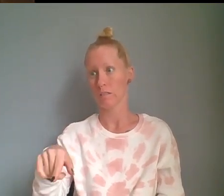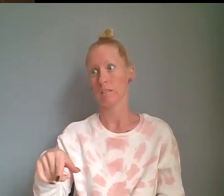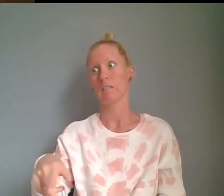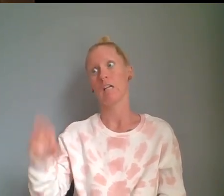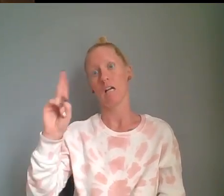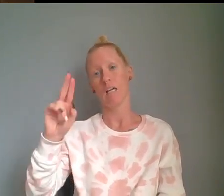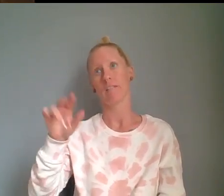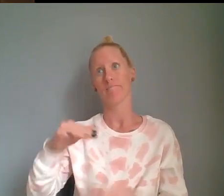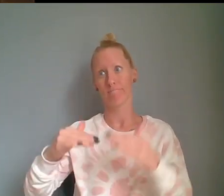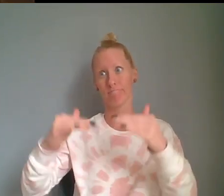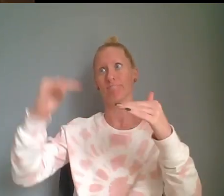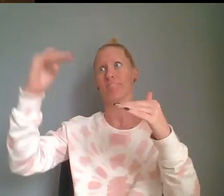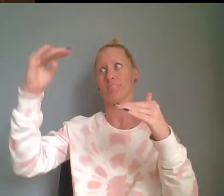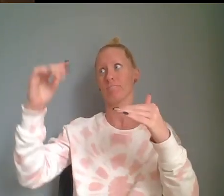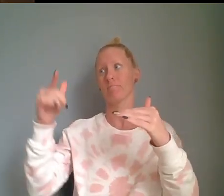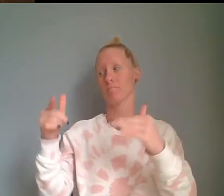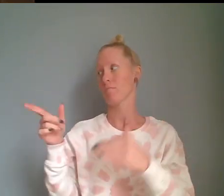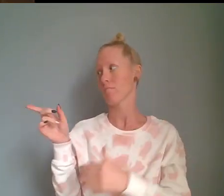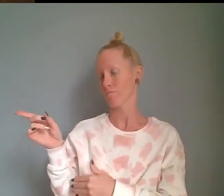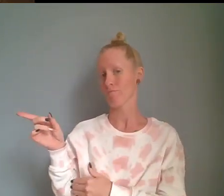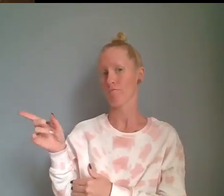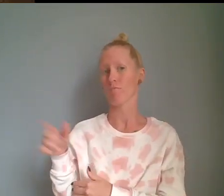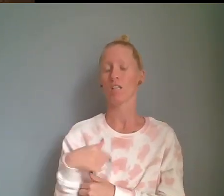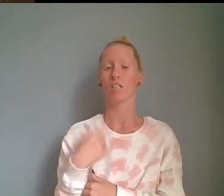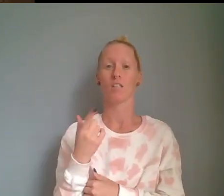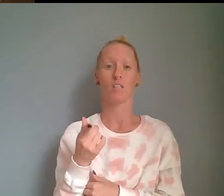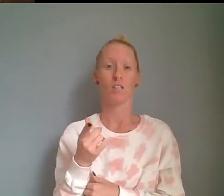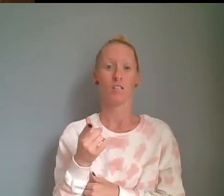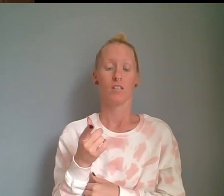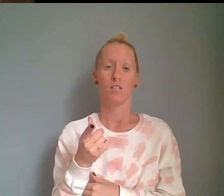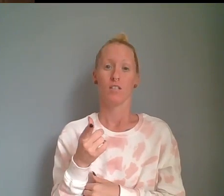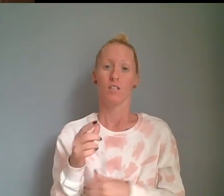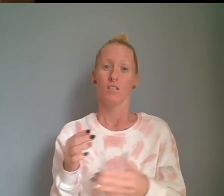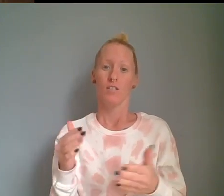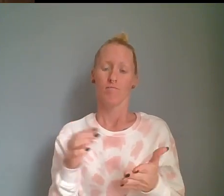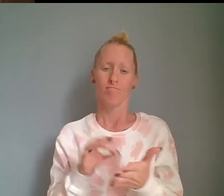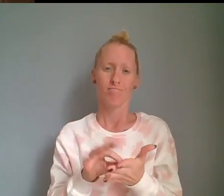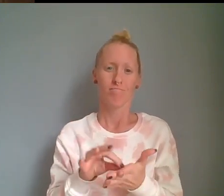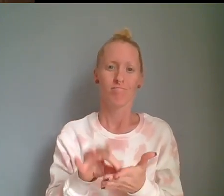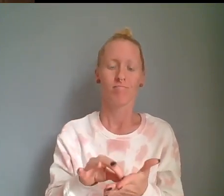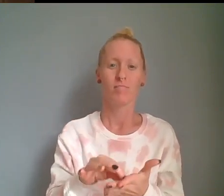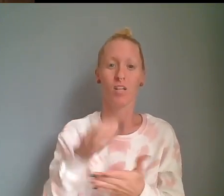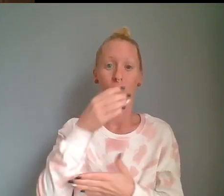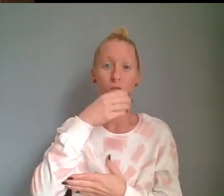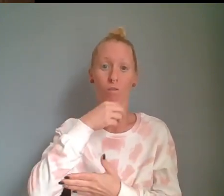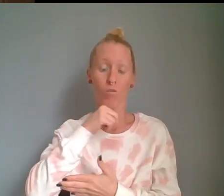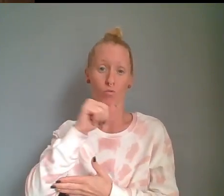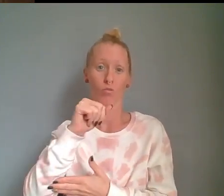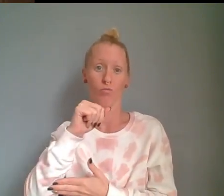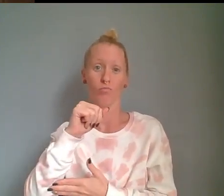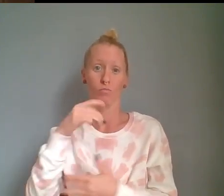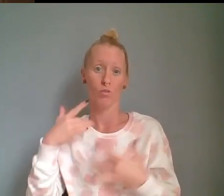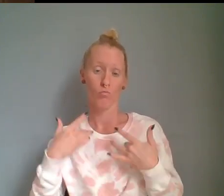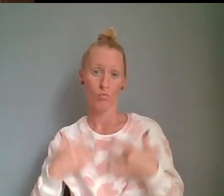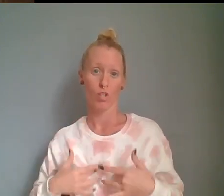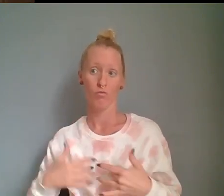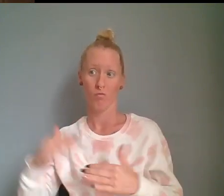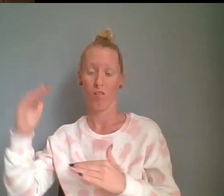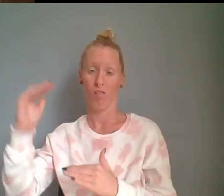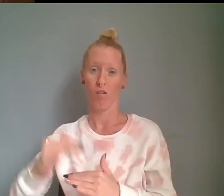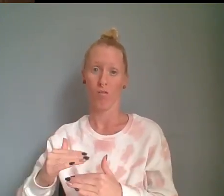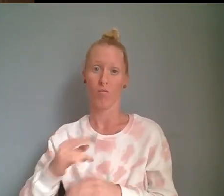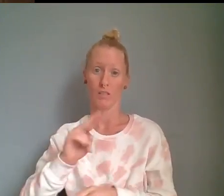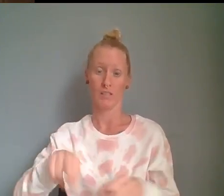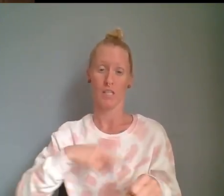be surprised to learn that the rates of major depression in the elderly are actually quite low by most national